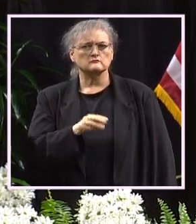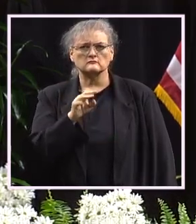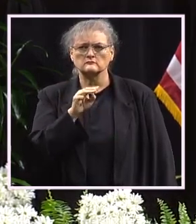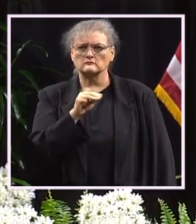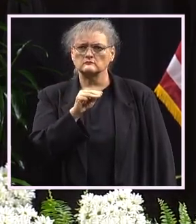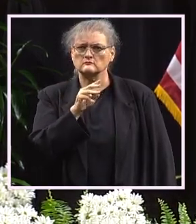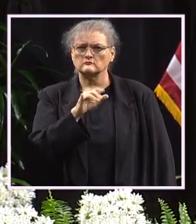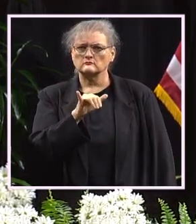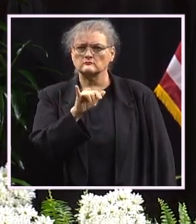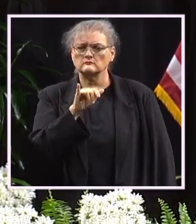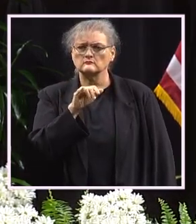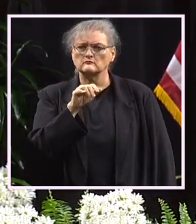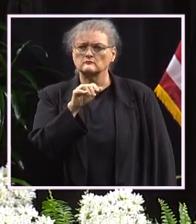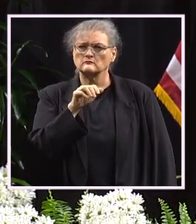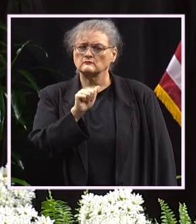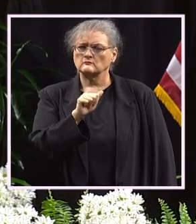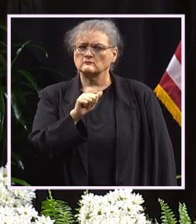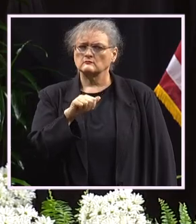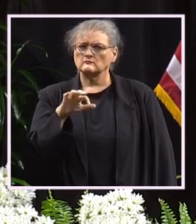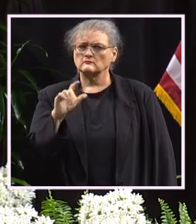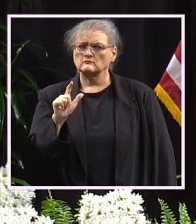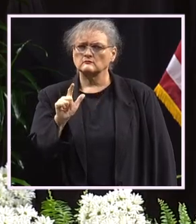Mia L. Lopez.